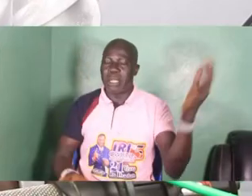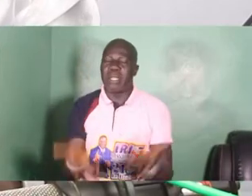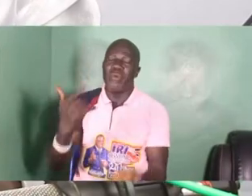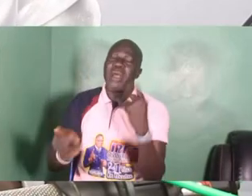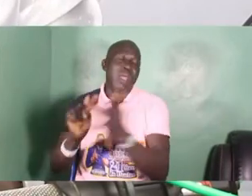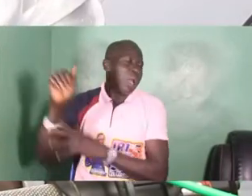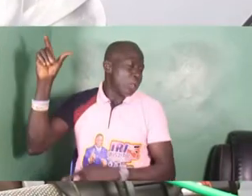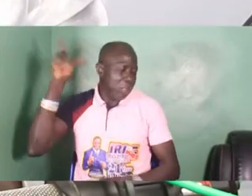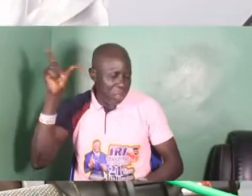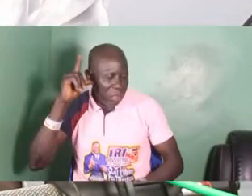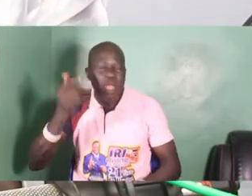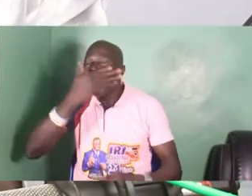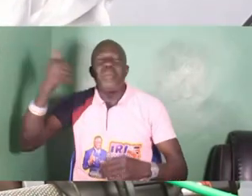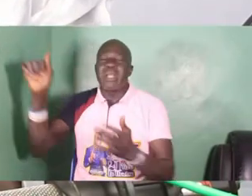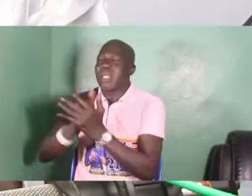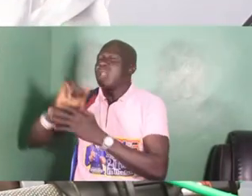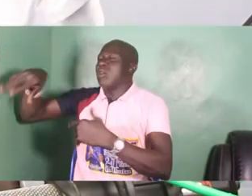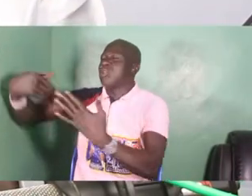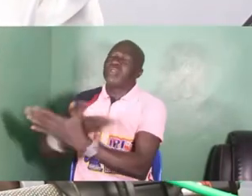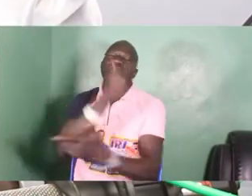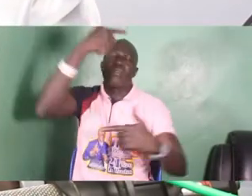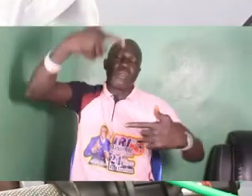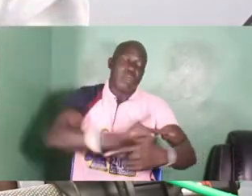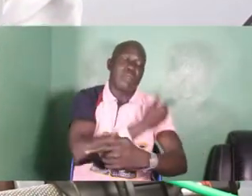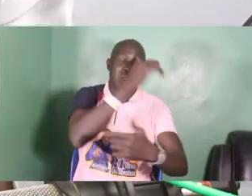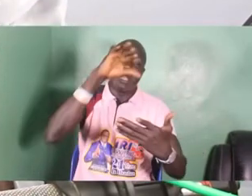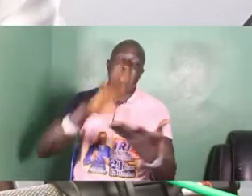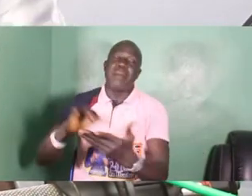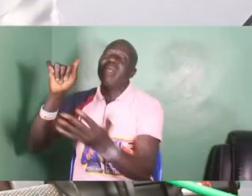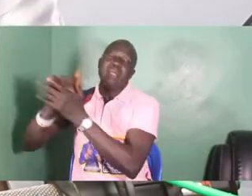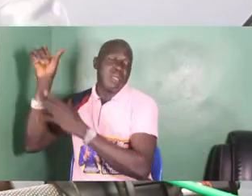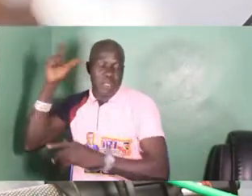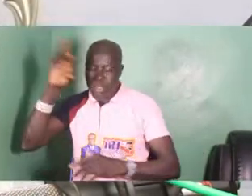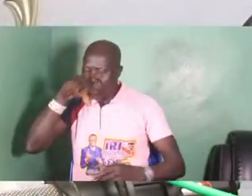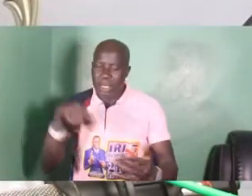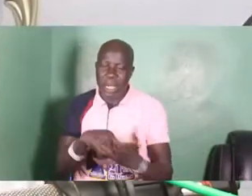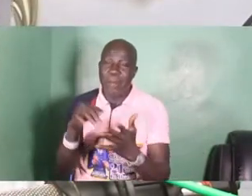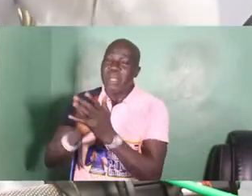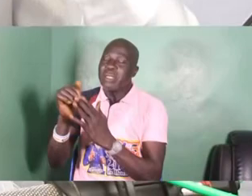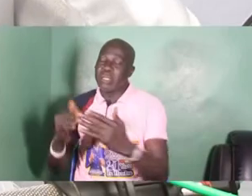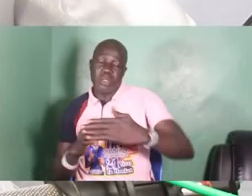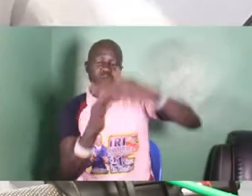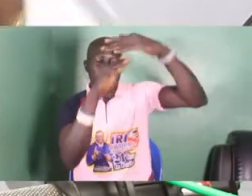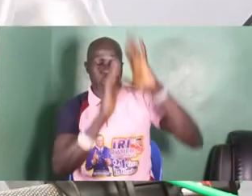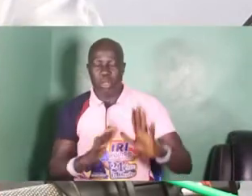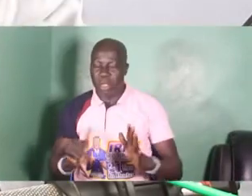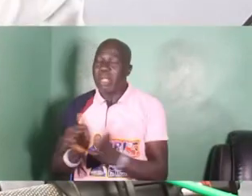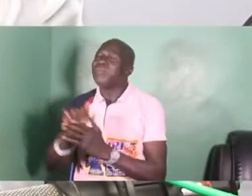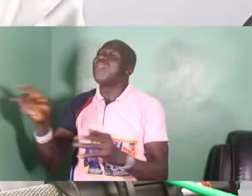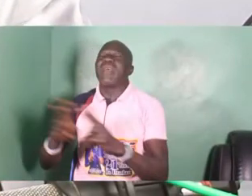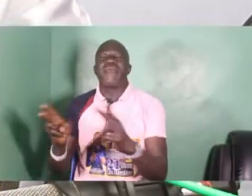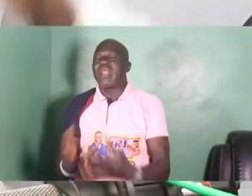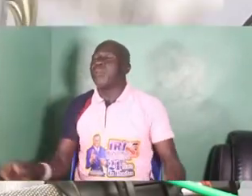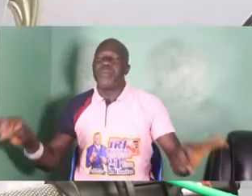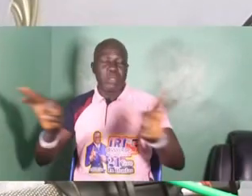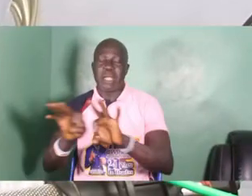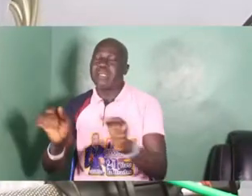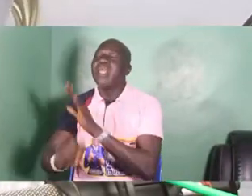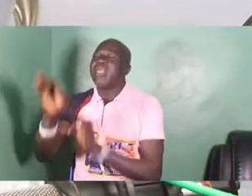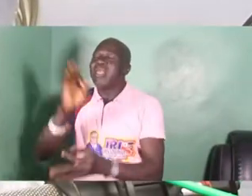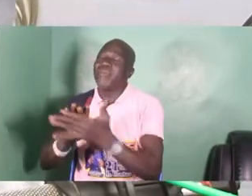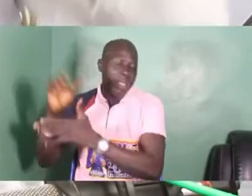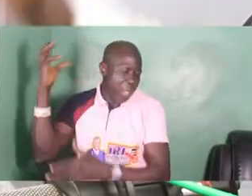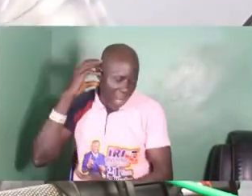is better than sacrifice. And to add it, it's better than 40 rand. This is sir. This is sir. This is pataki. It's very